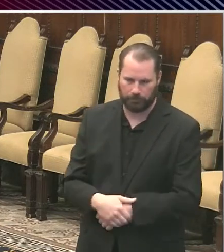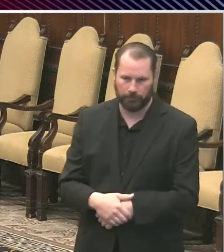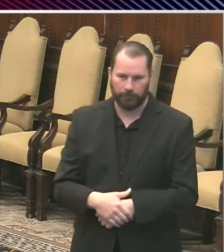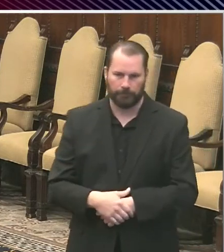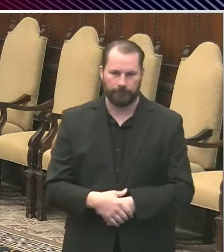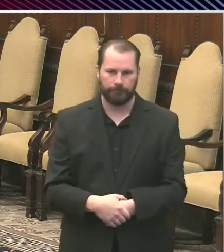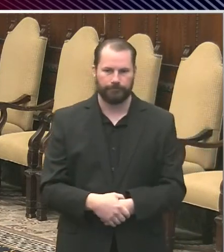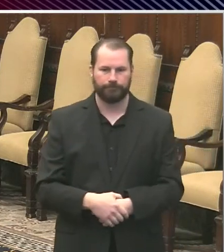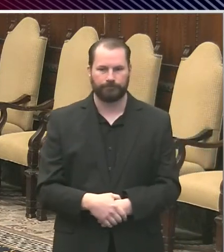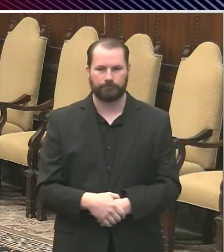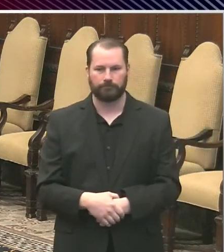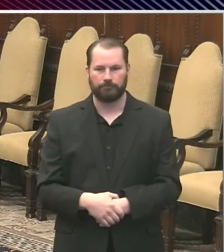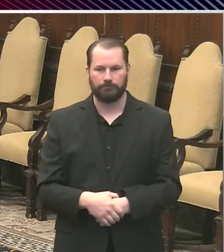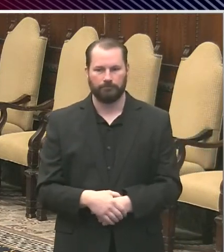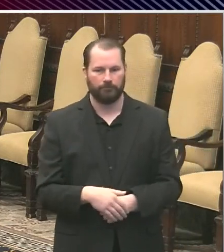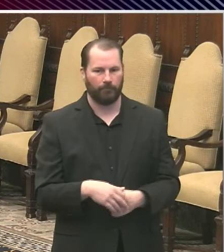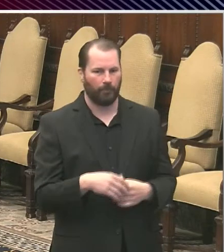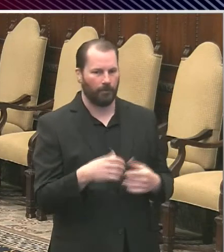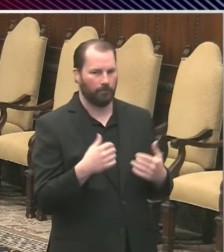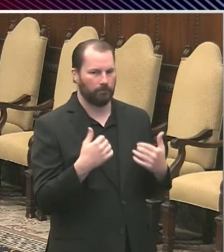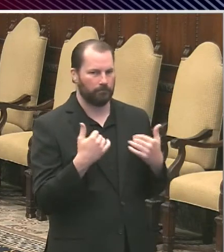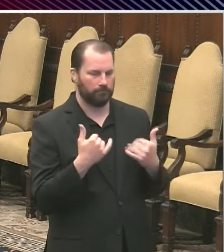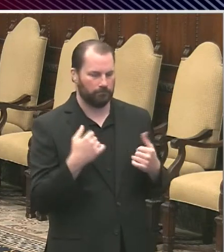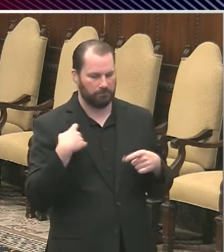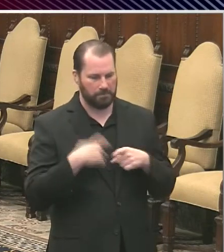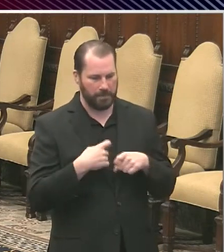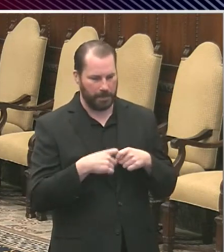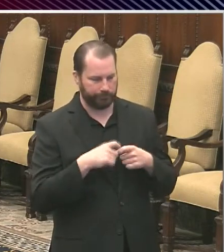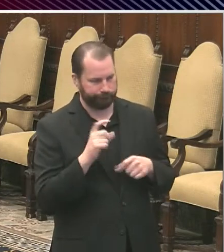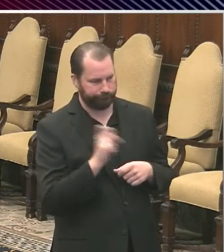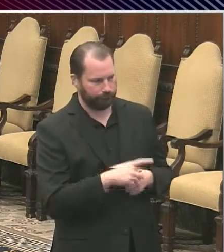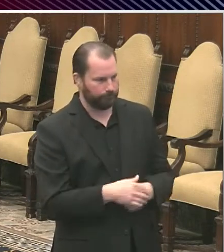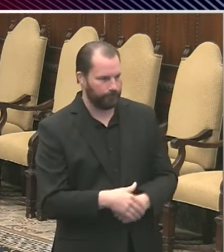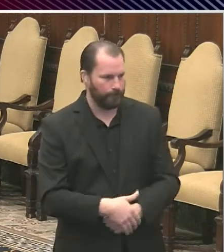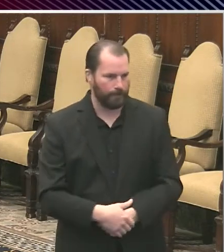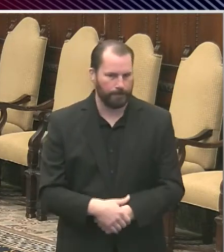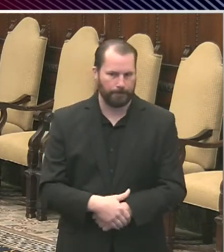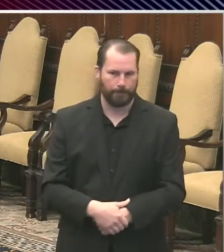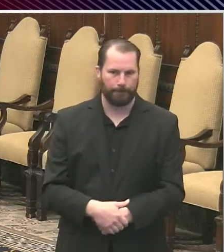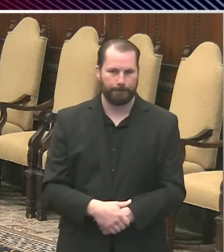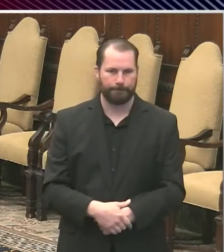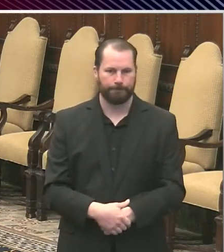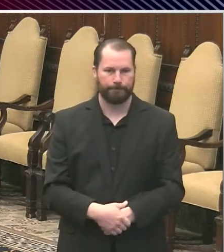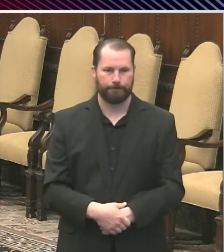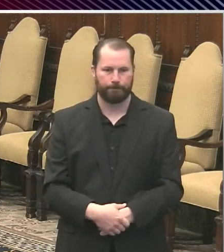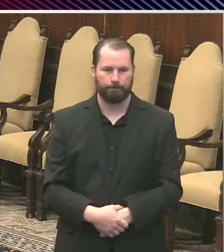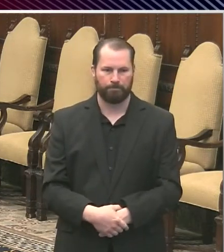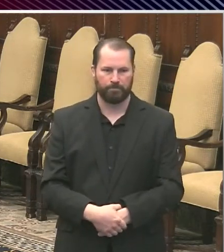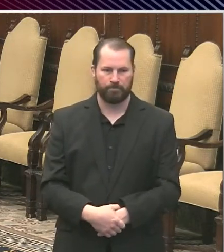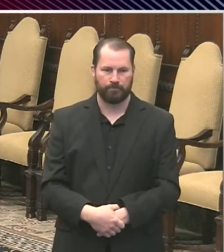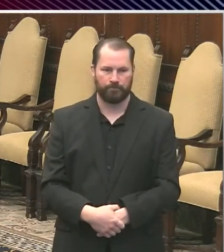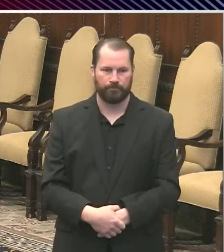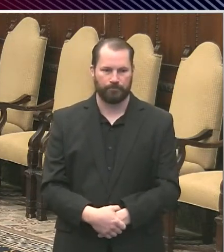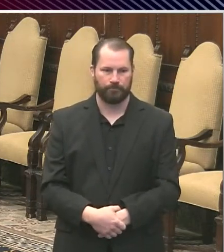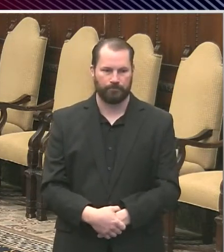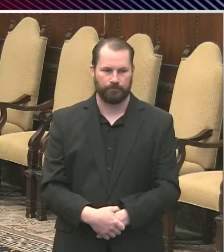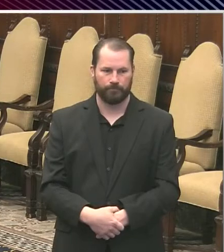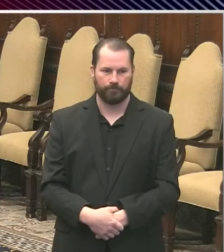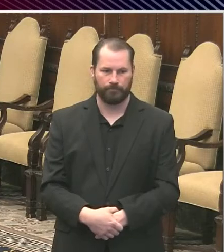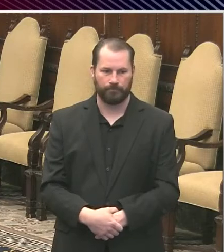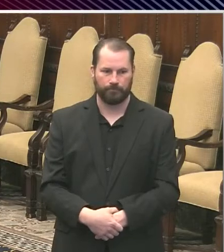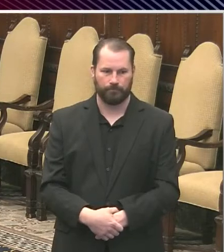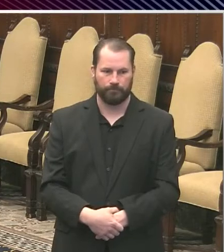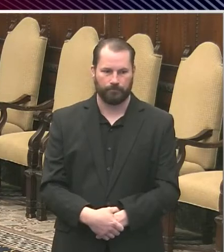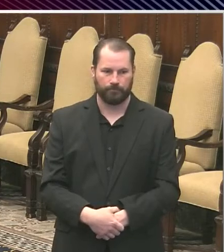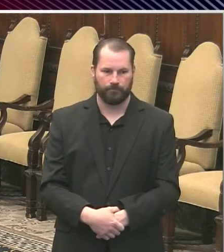Hola, buenas tardes. Mi pregunta es directamente para el alcalde y es sobre su